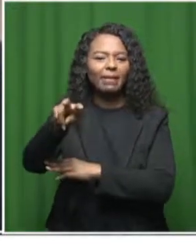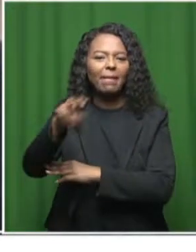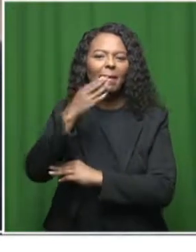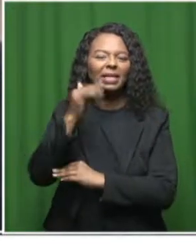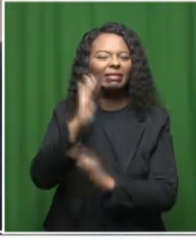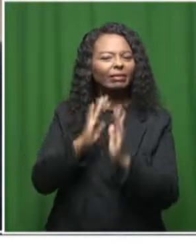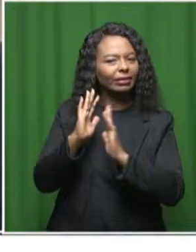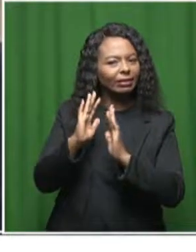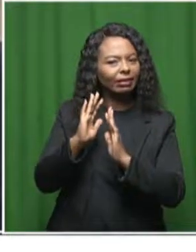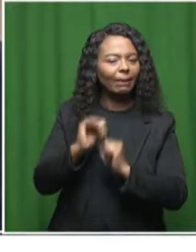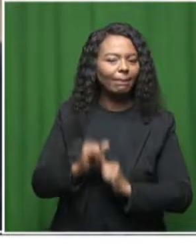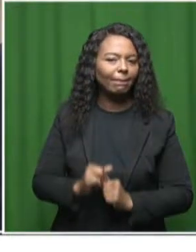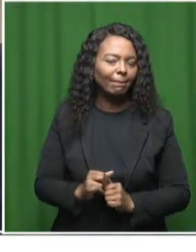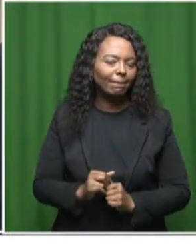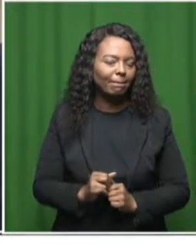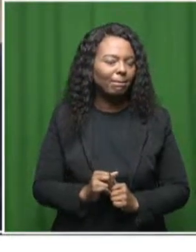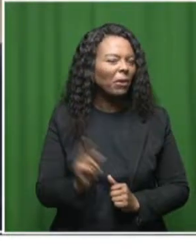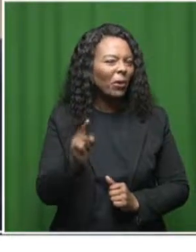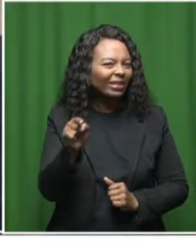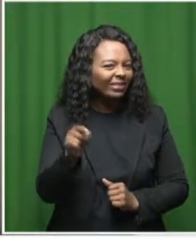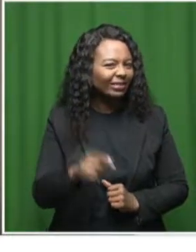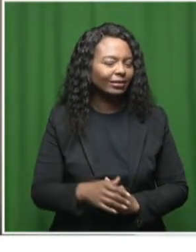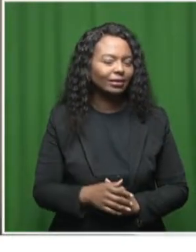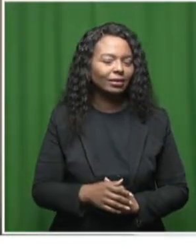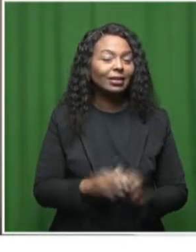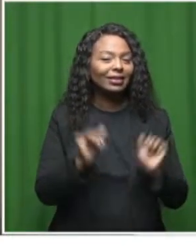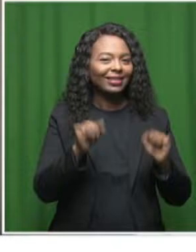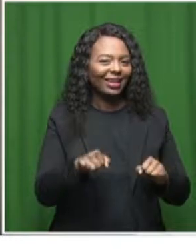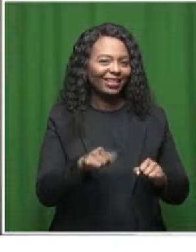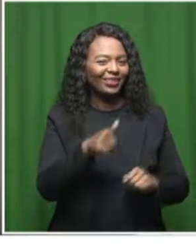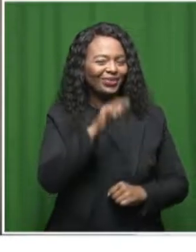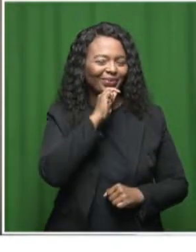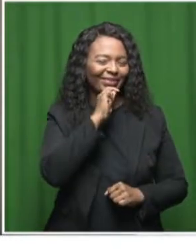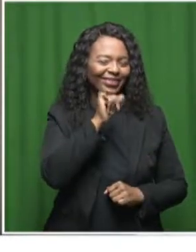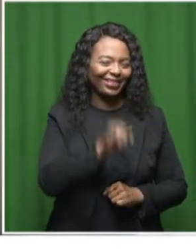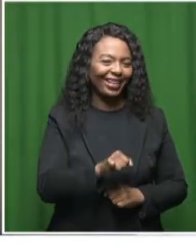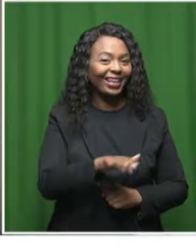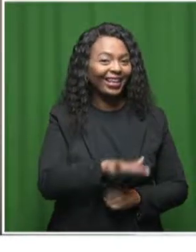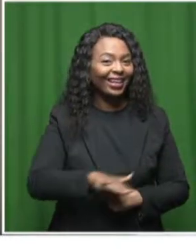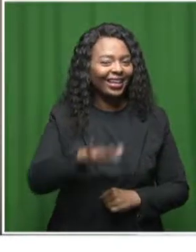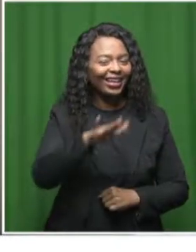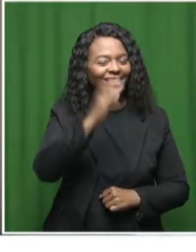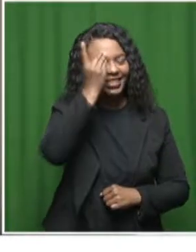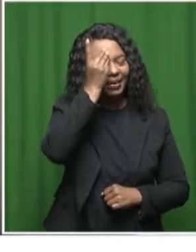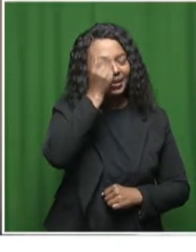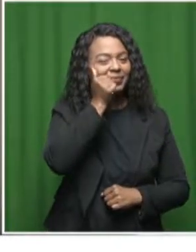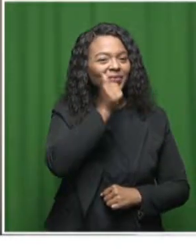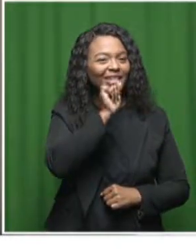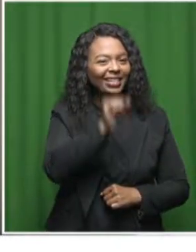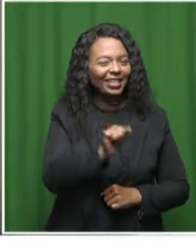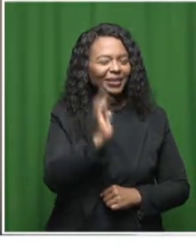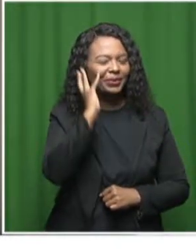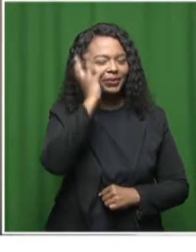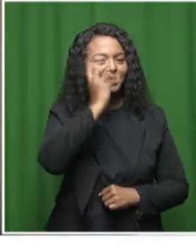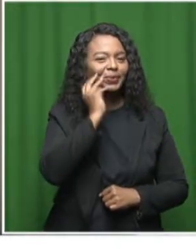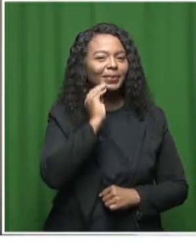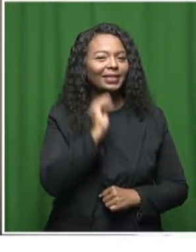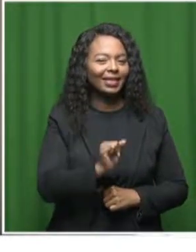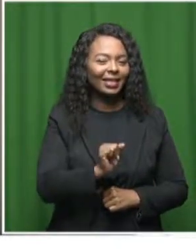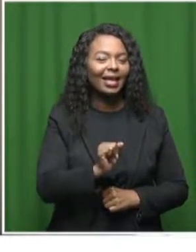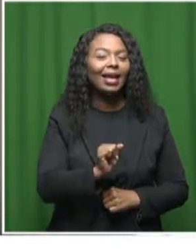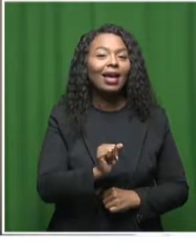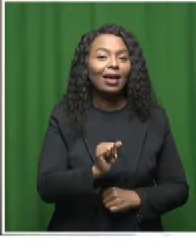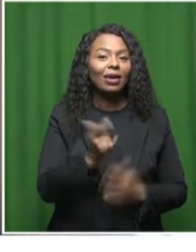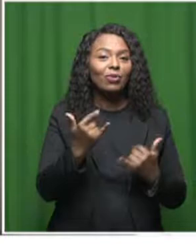these? Good morning. Yeah, from a very humid Durban. Green Corridors, we're a non-profit organisation, and